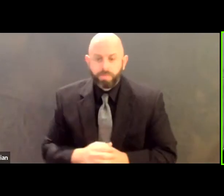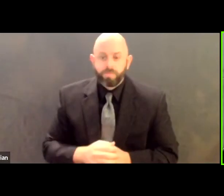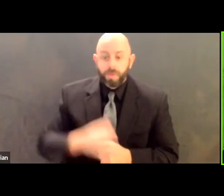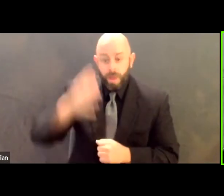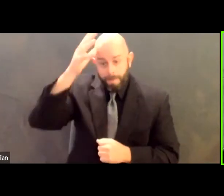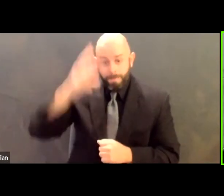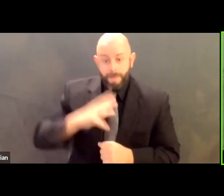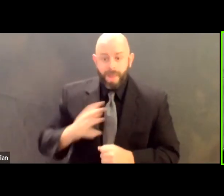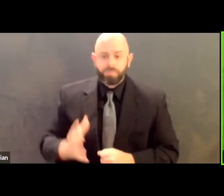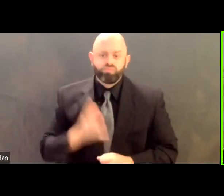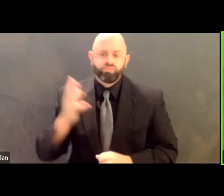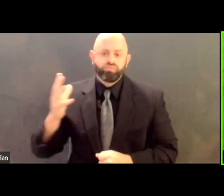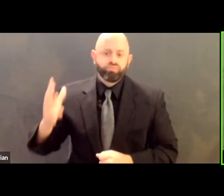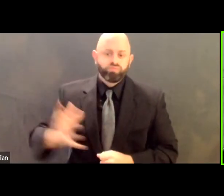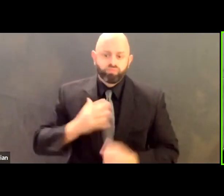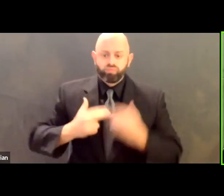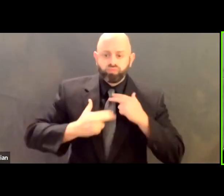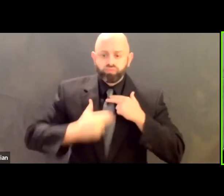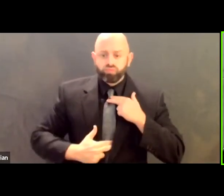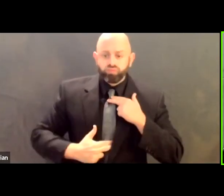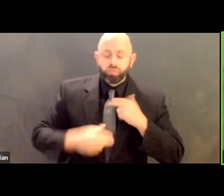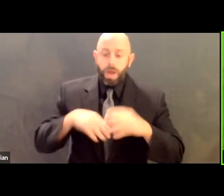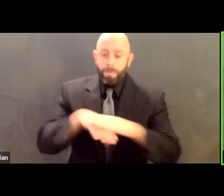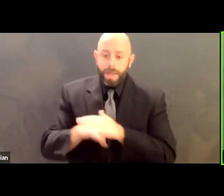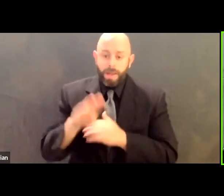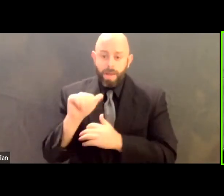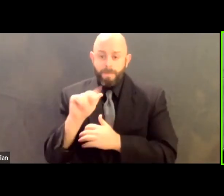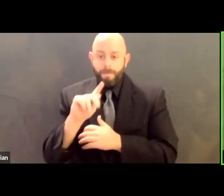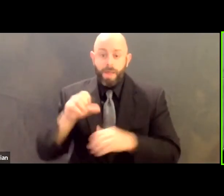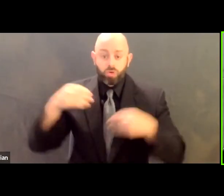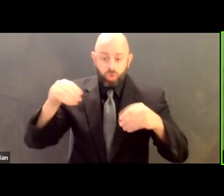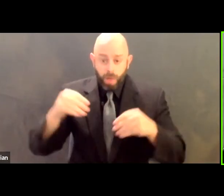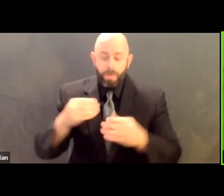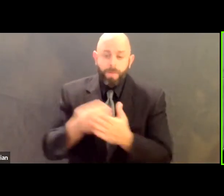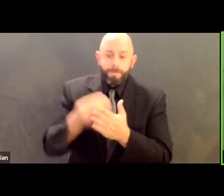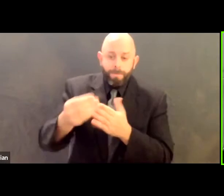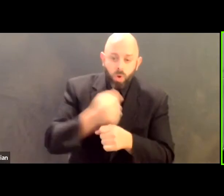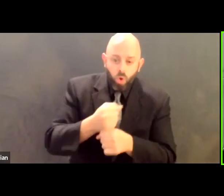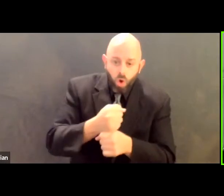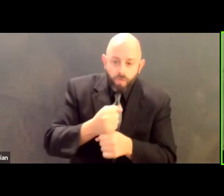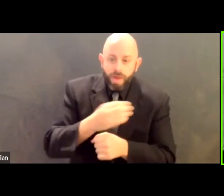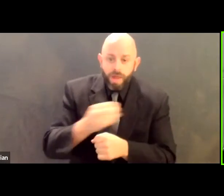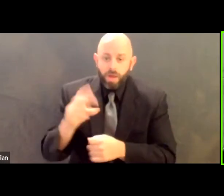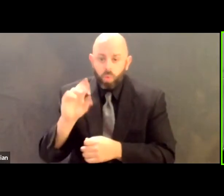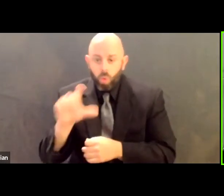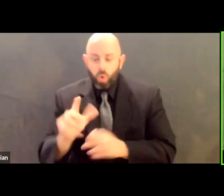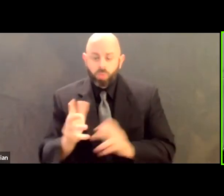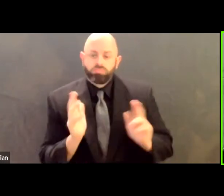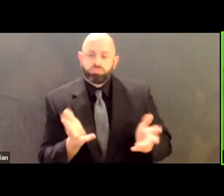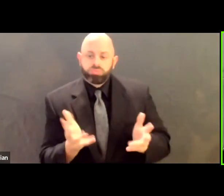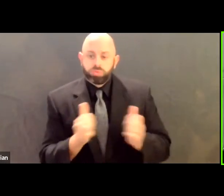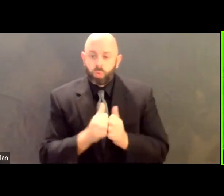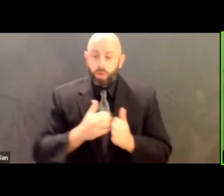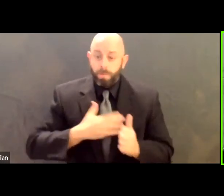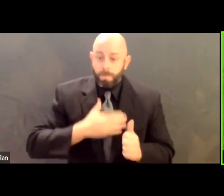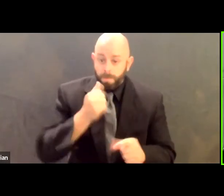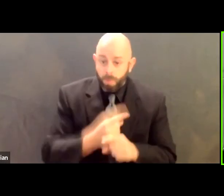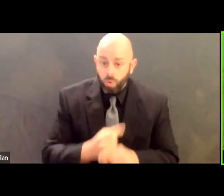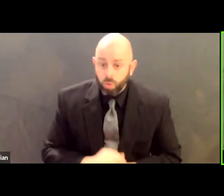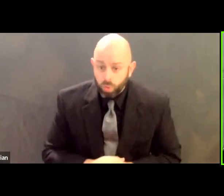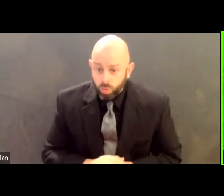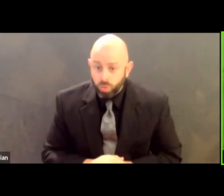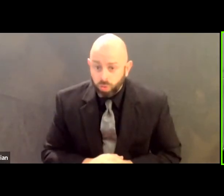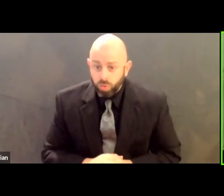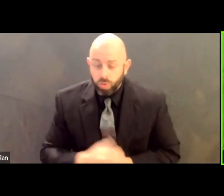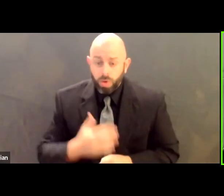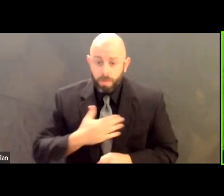the bake shop, get a cup of coffee and a roll or something. And he started to talk to my brother. Well, my brother handed